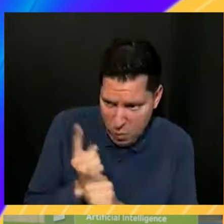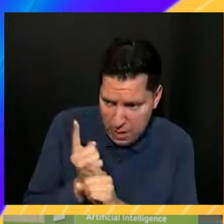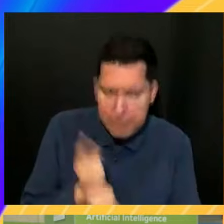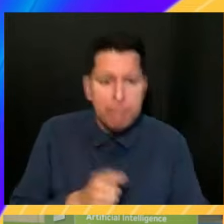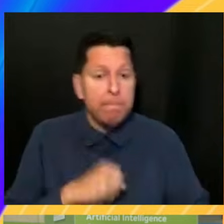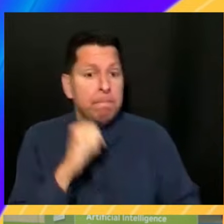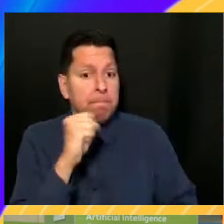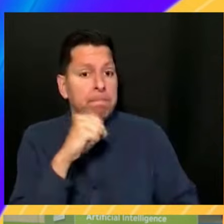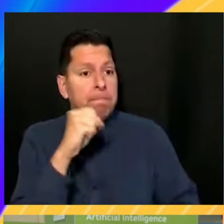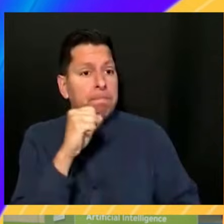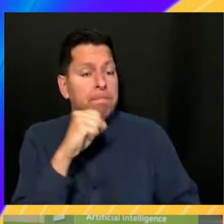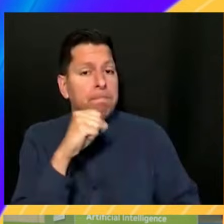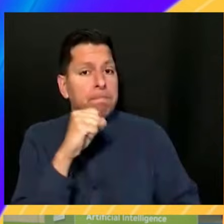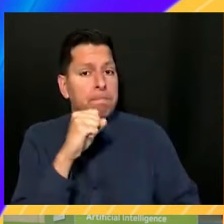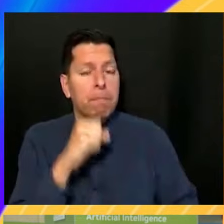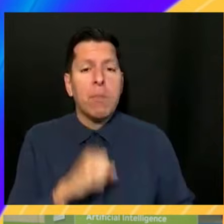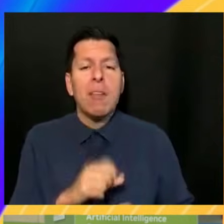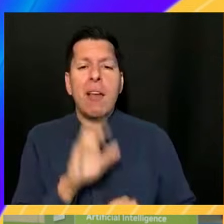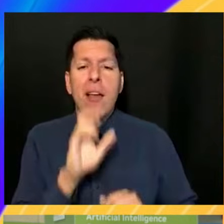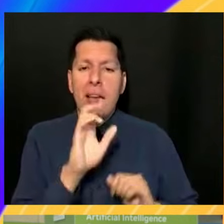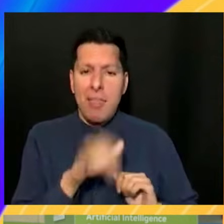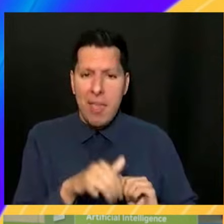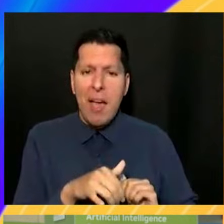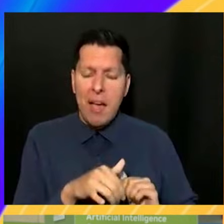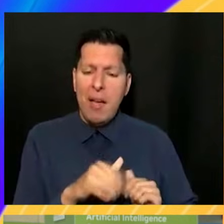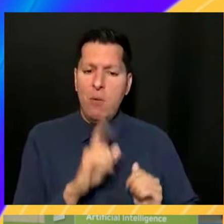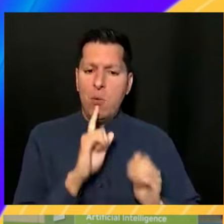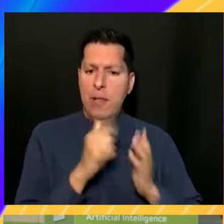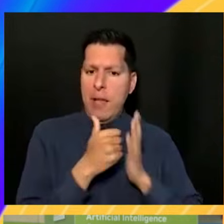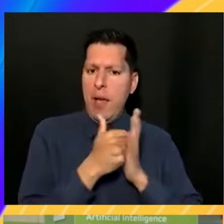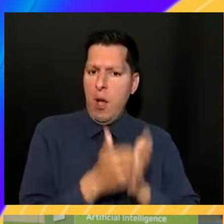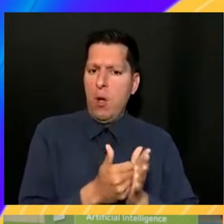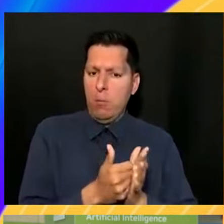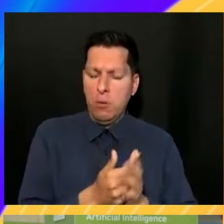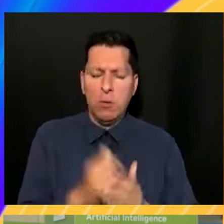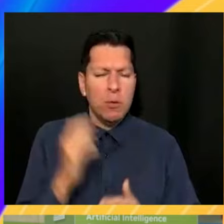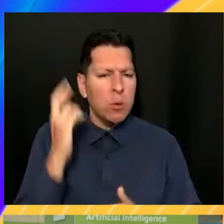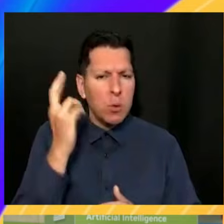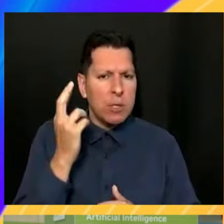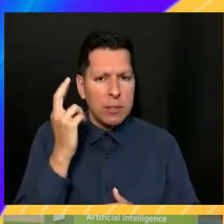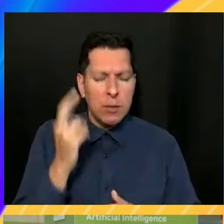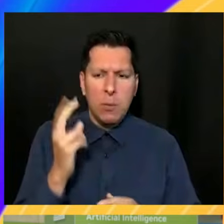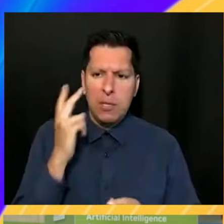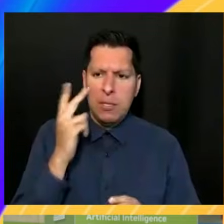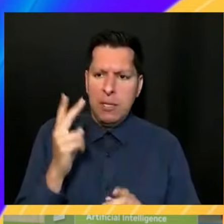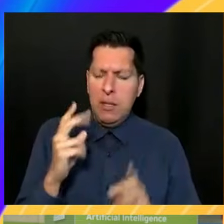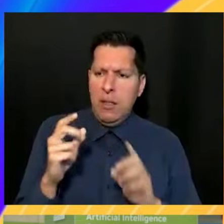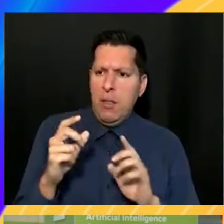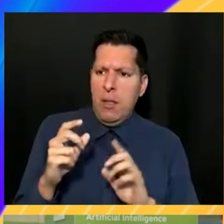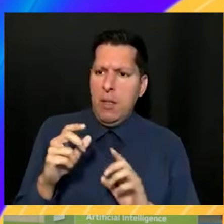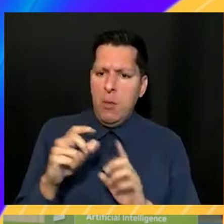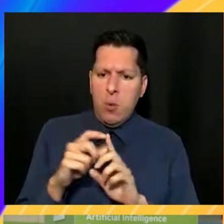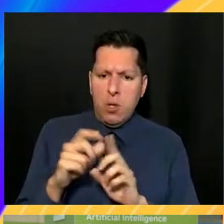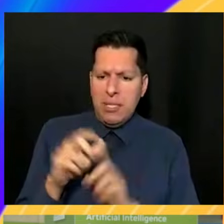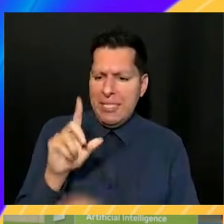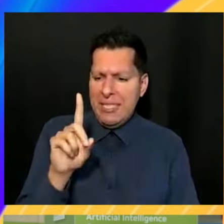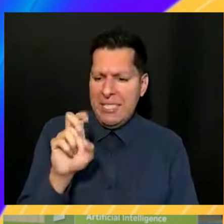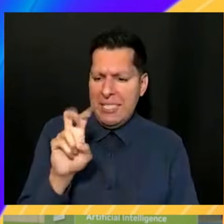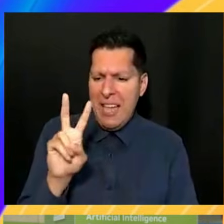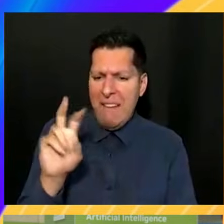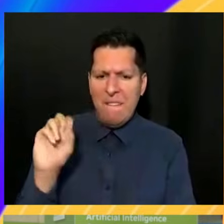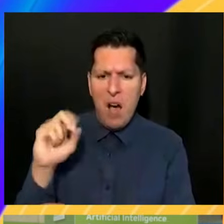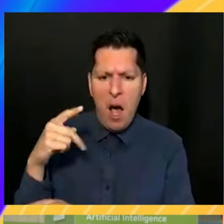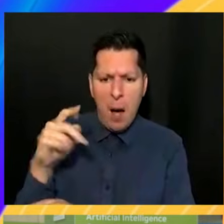think it really brings together, when you hear the term DevOps, this truly is bringing that together, because